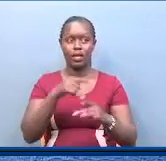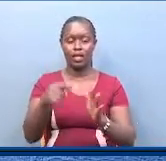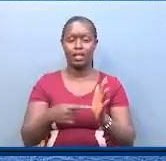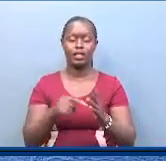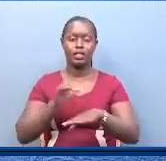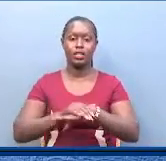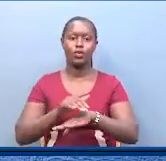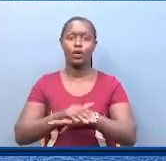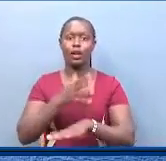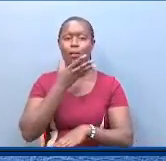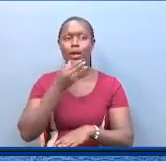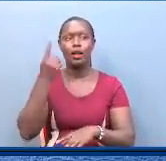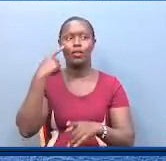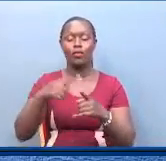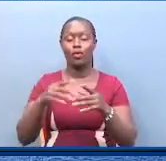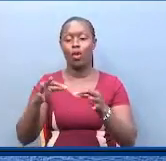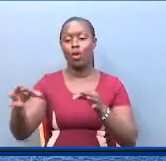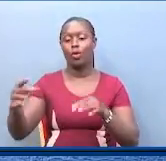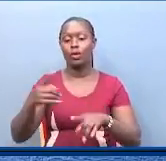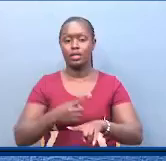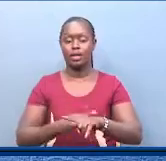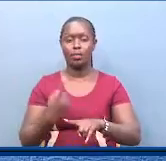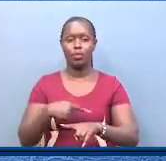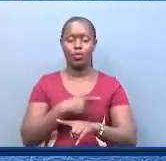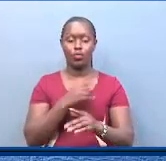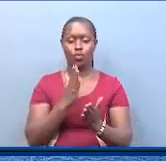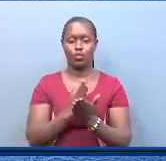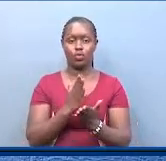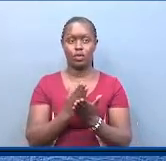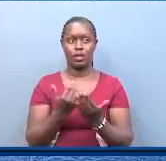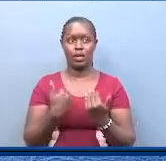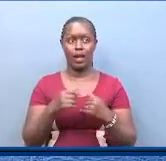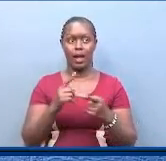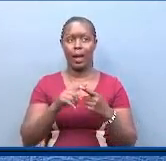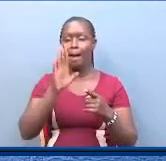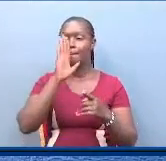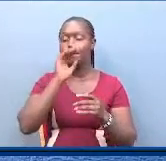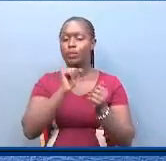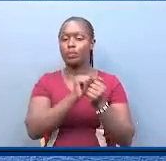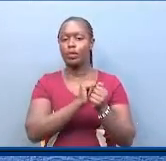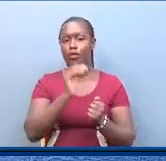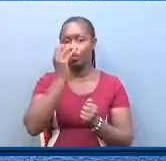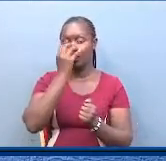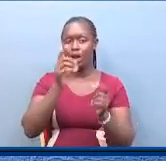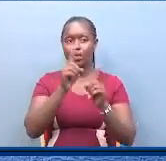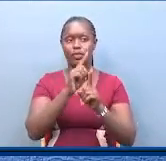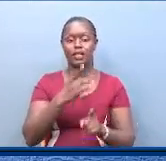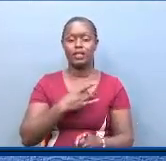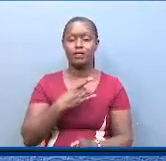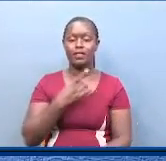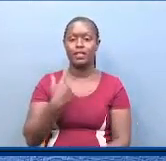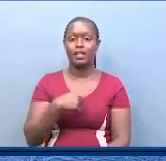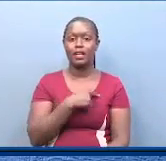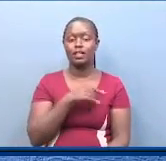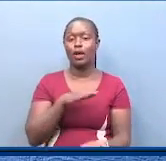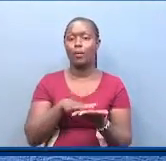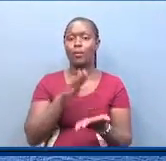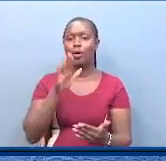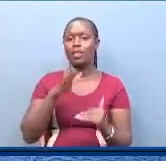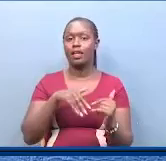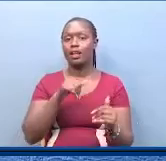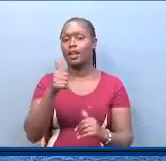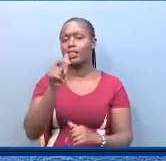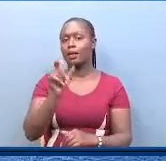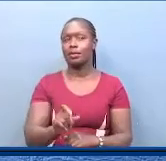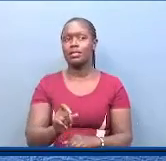man. So for a long time, we have indeed been in love with Ruto. And he has visited us more than any other person,